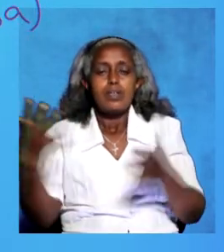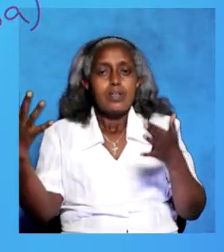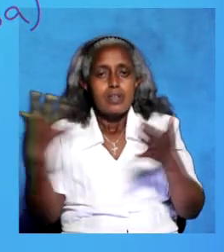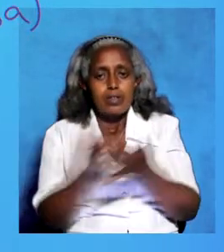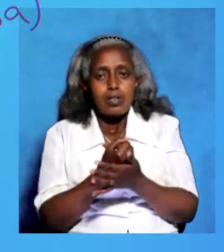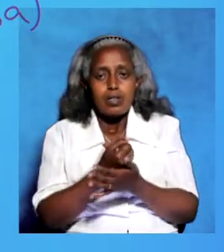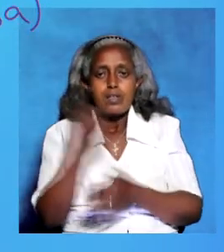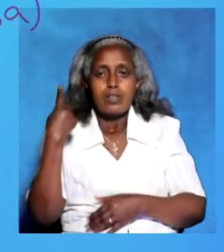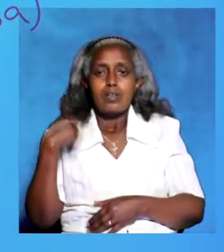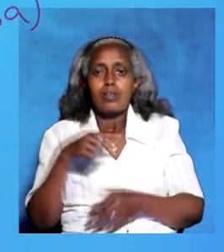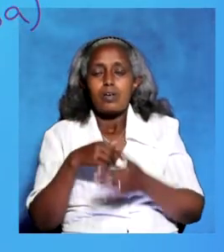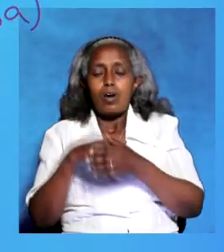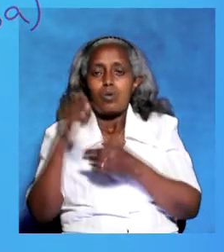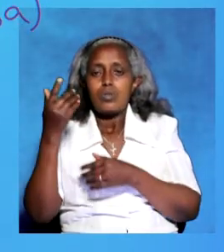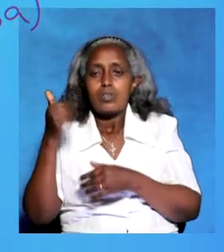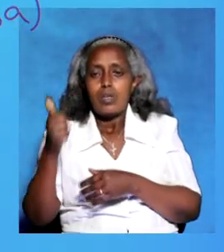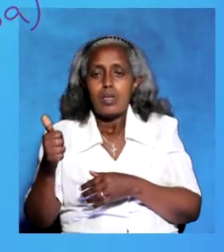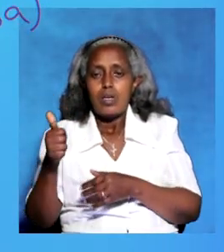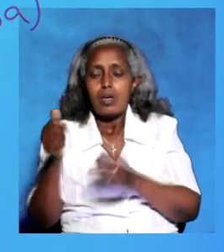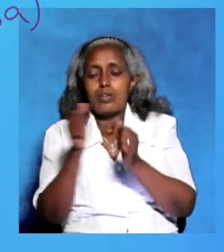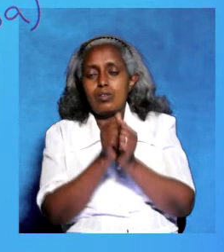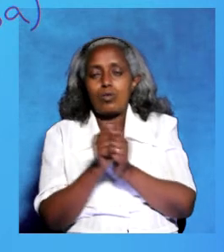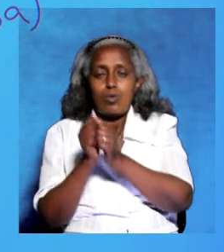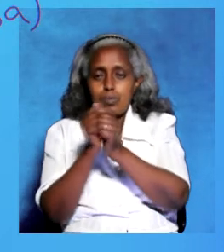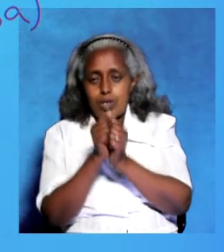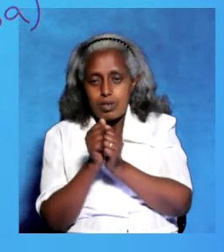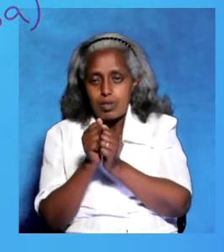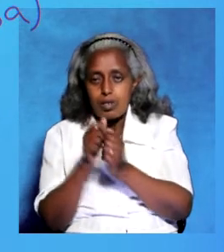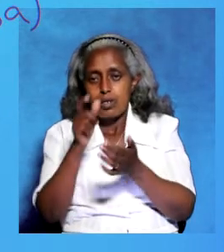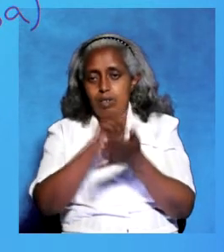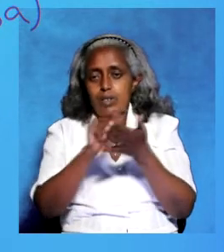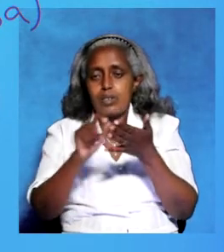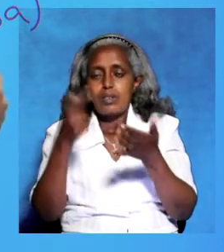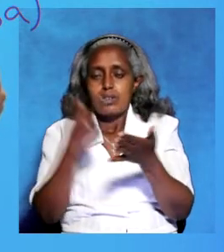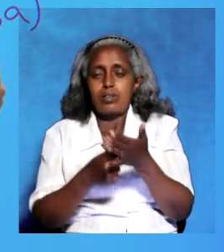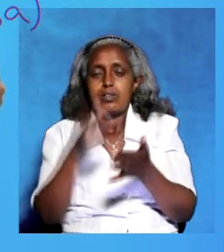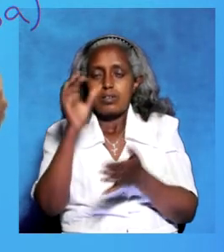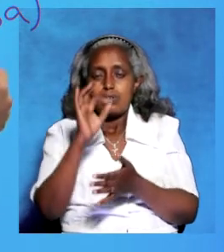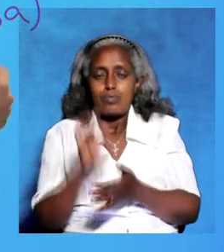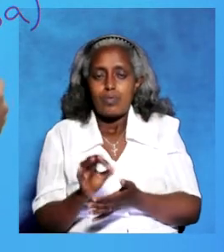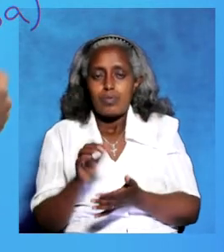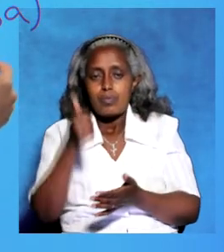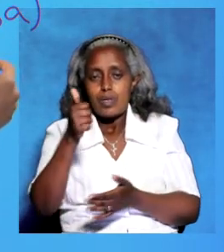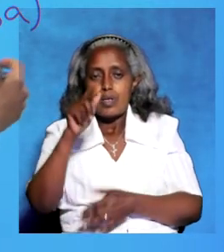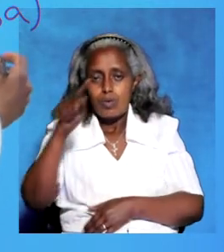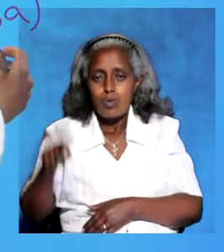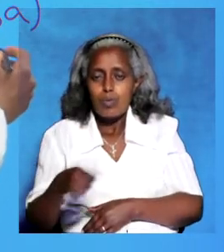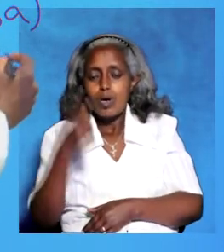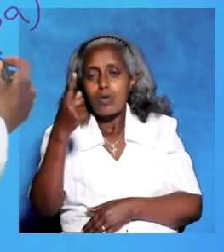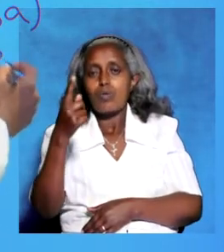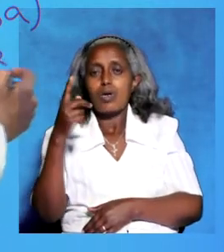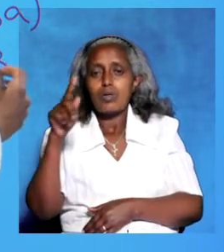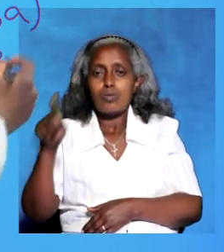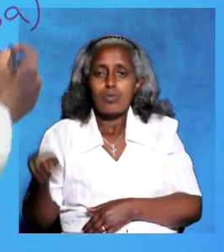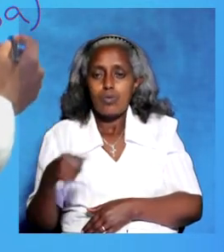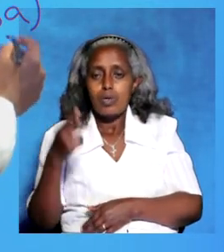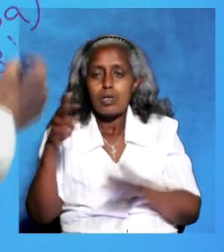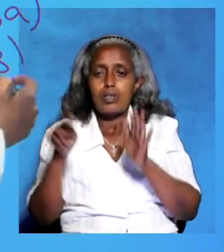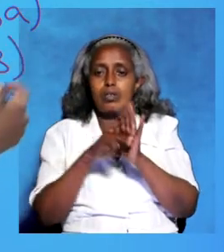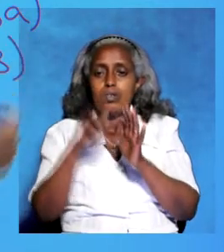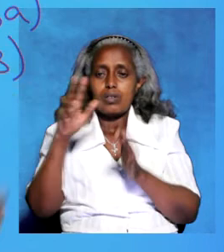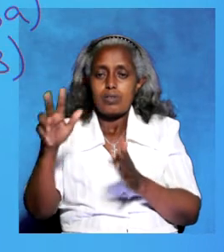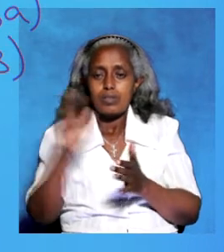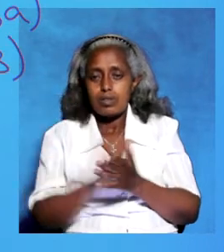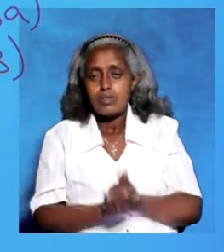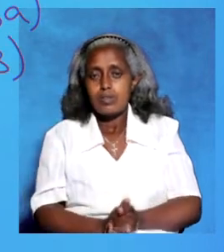Taking out a as a common, I can write this in this form, a comma 1 comma negative